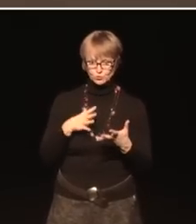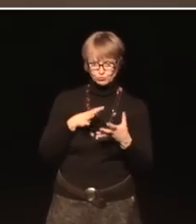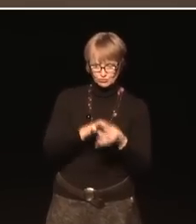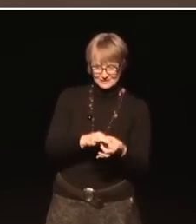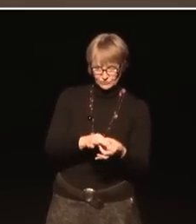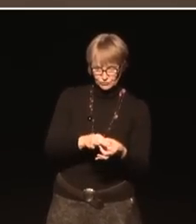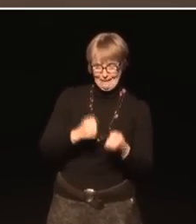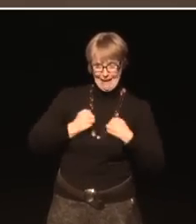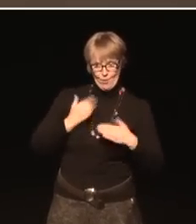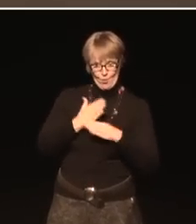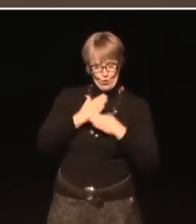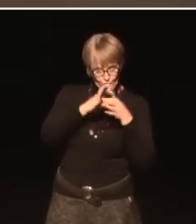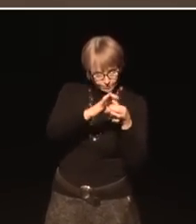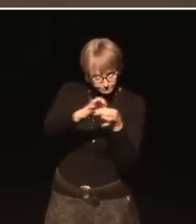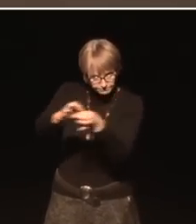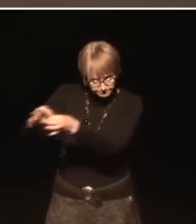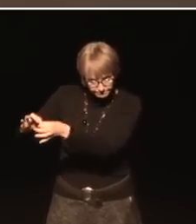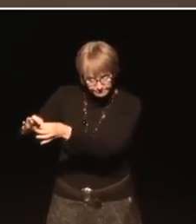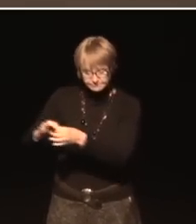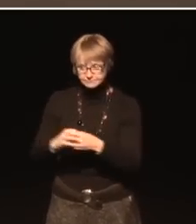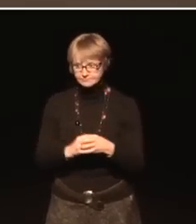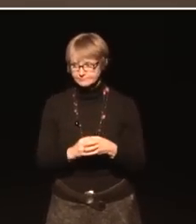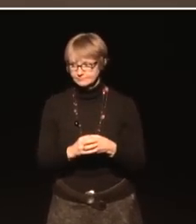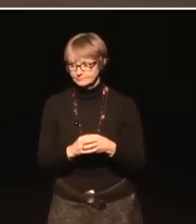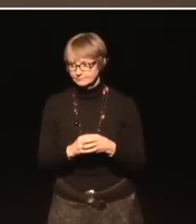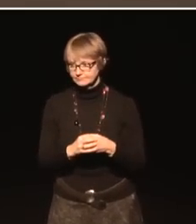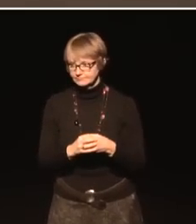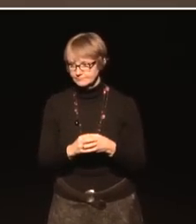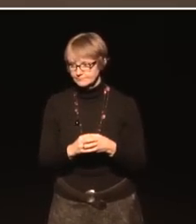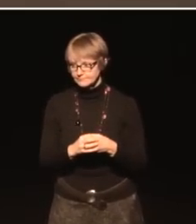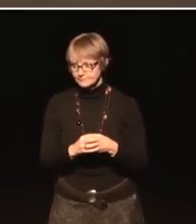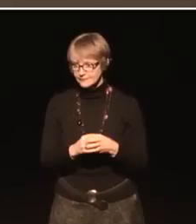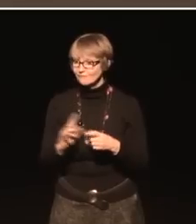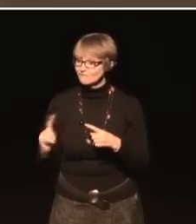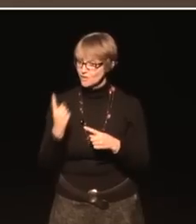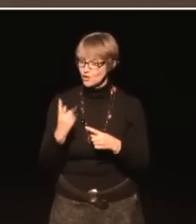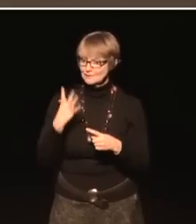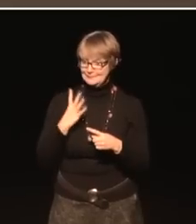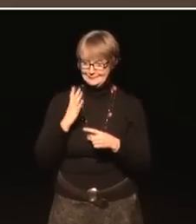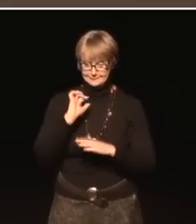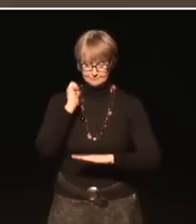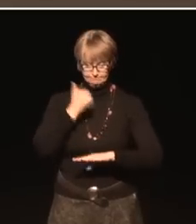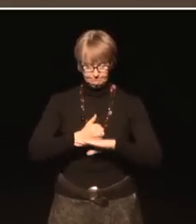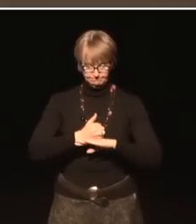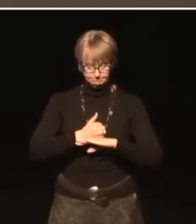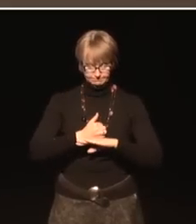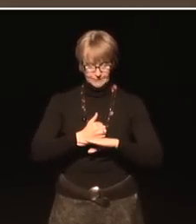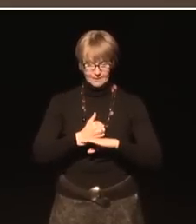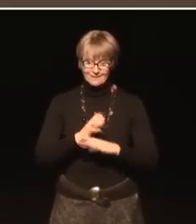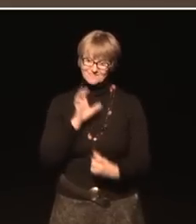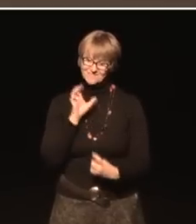our work, we need to, one, create the relationship between the venues that we tour